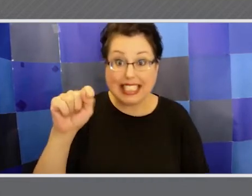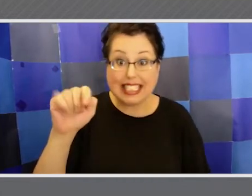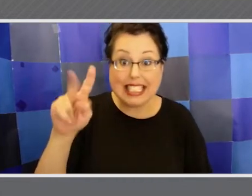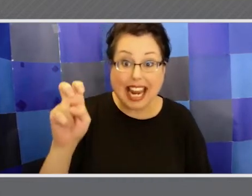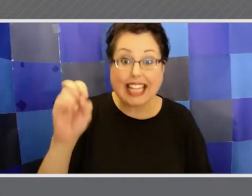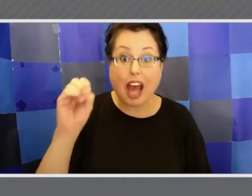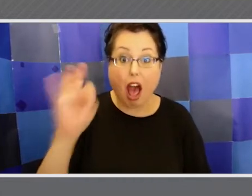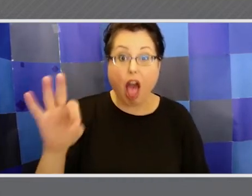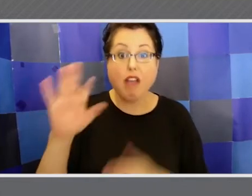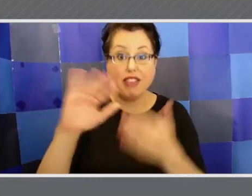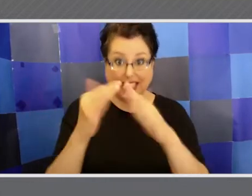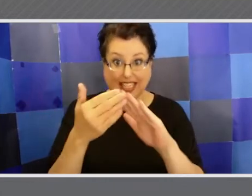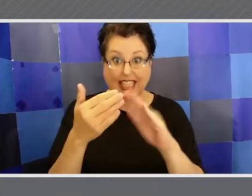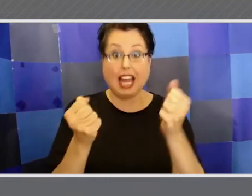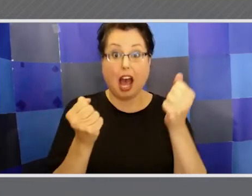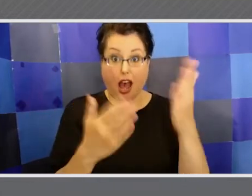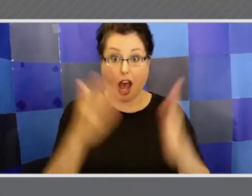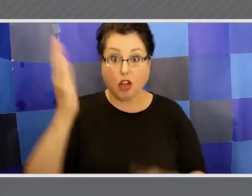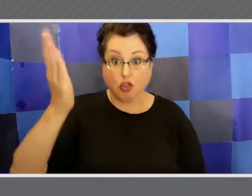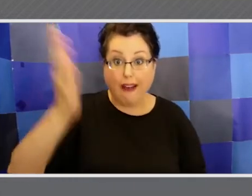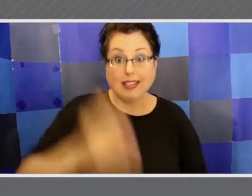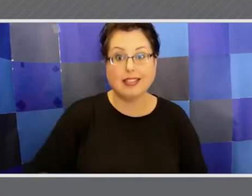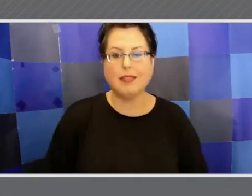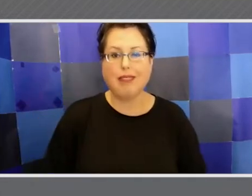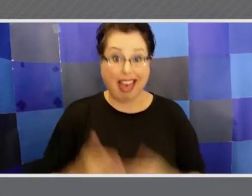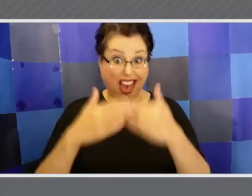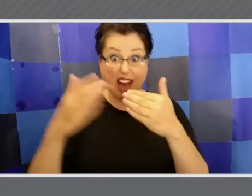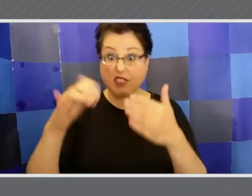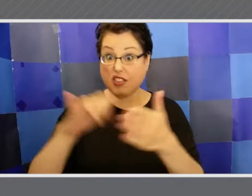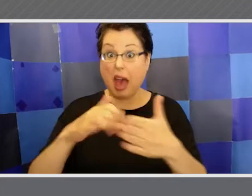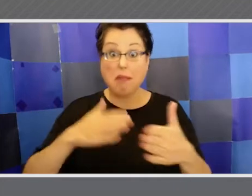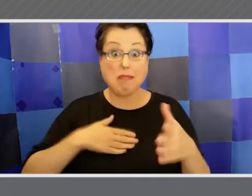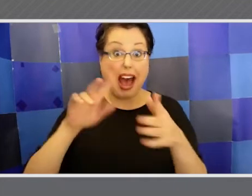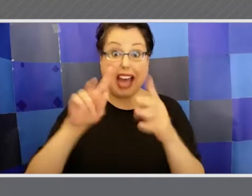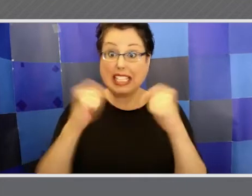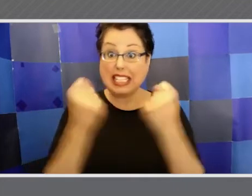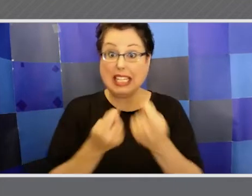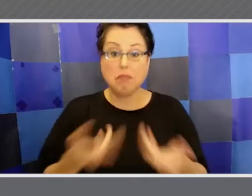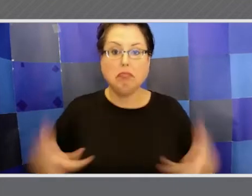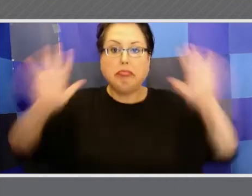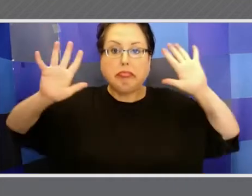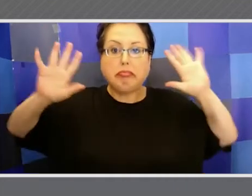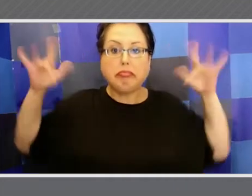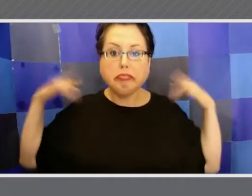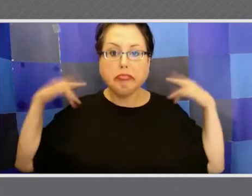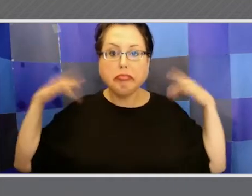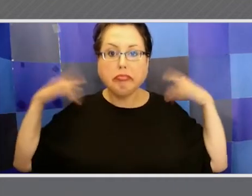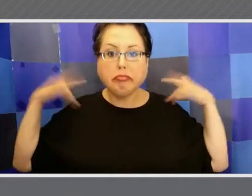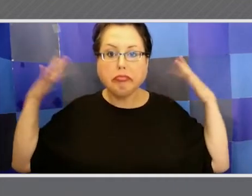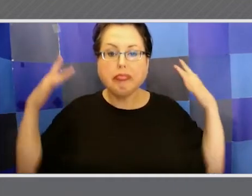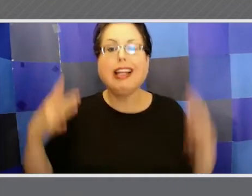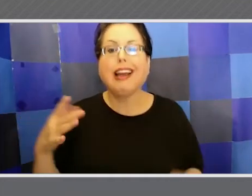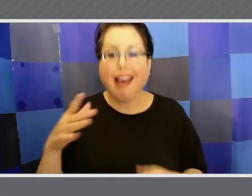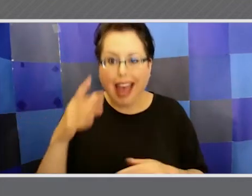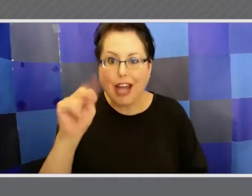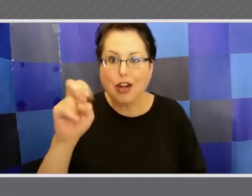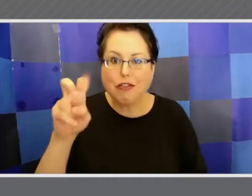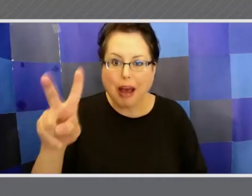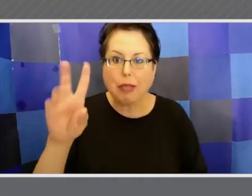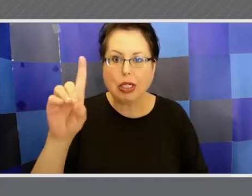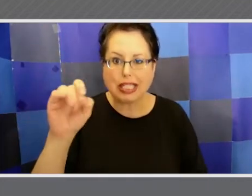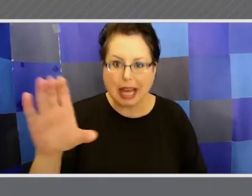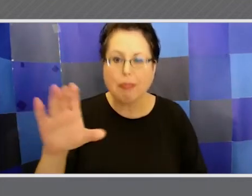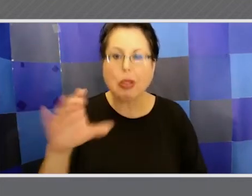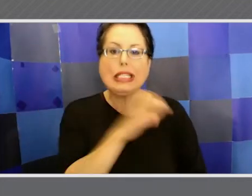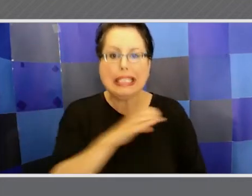Rule Charter. After that, my team is hands off. In November and December, everything shifts over to City